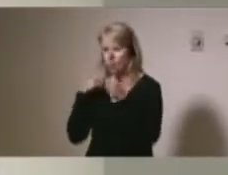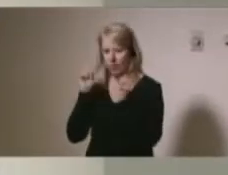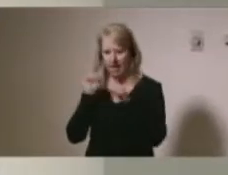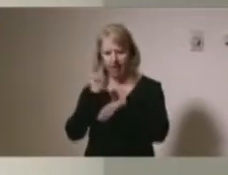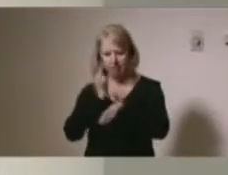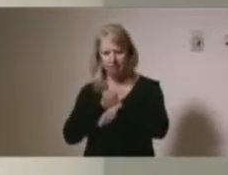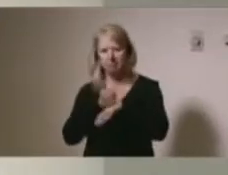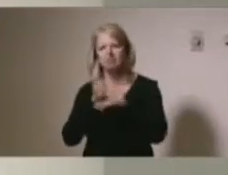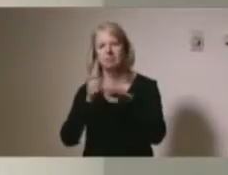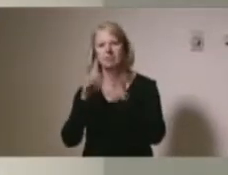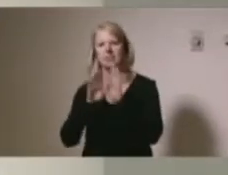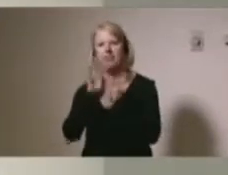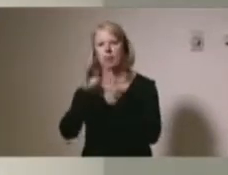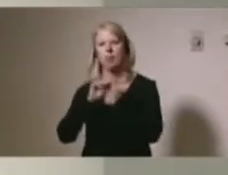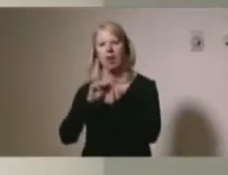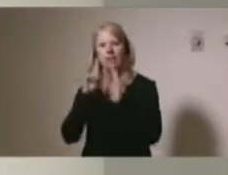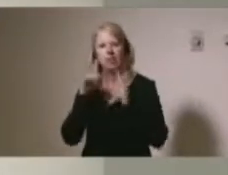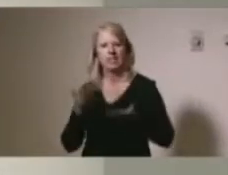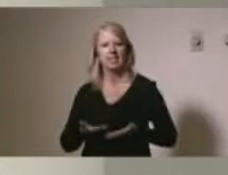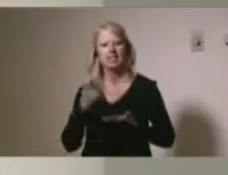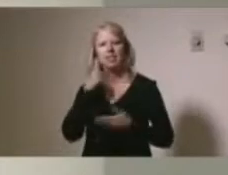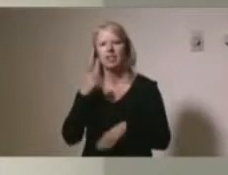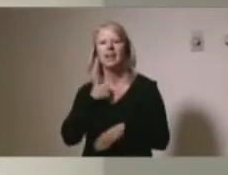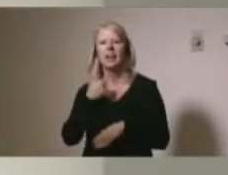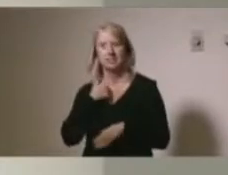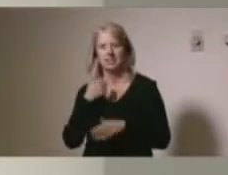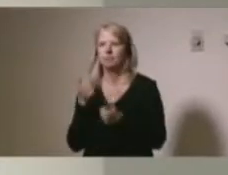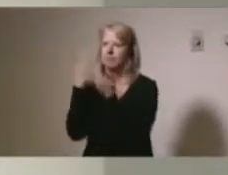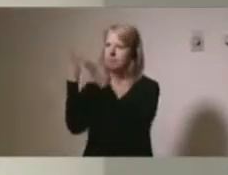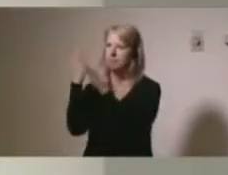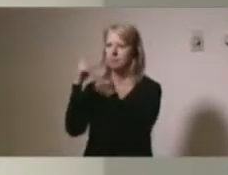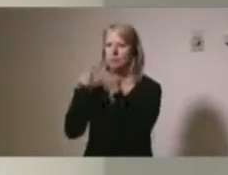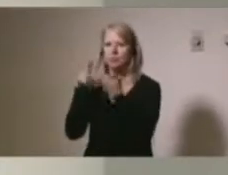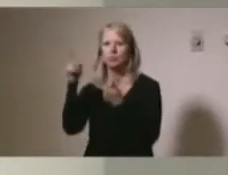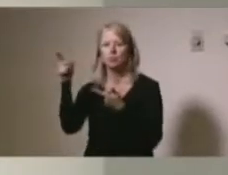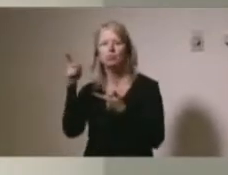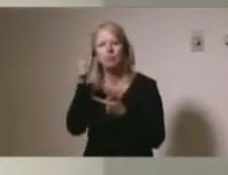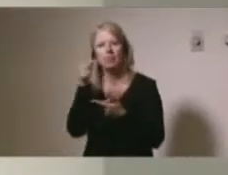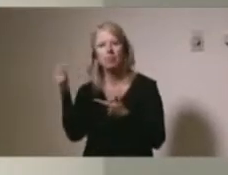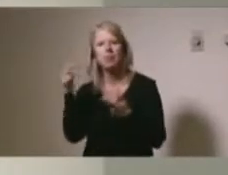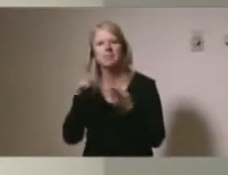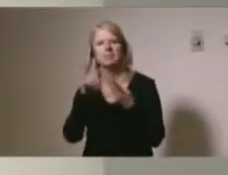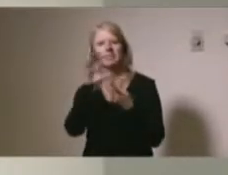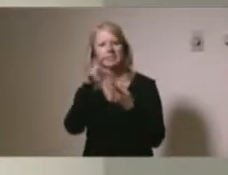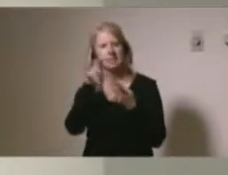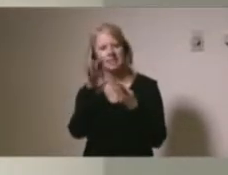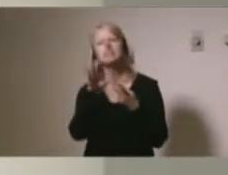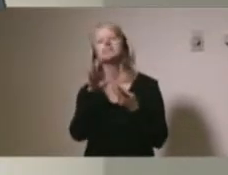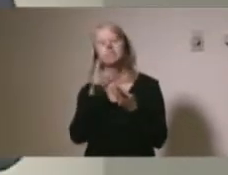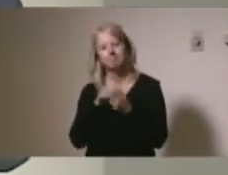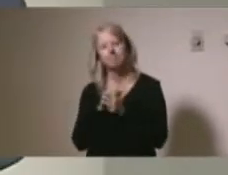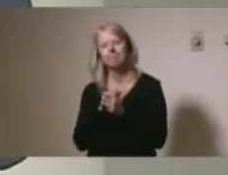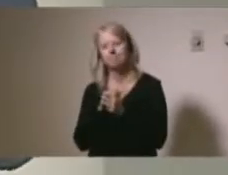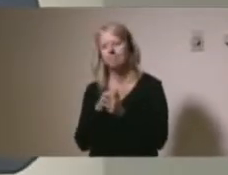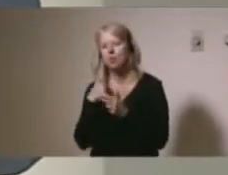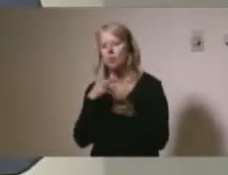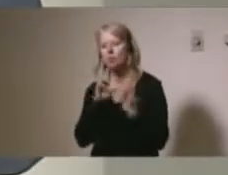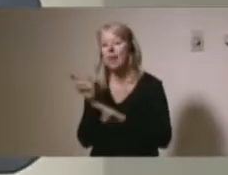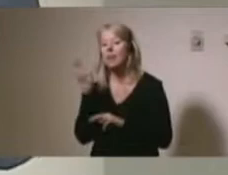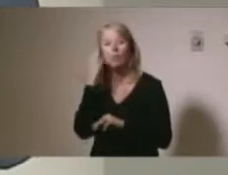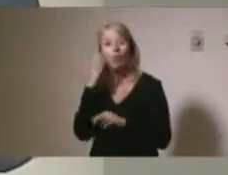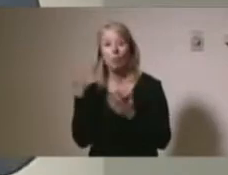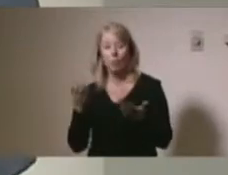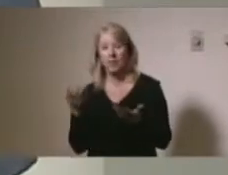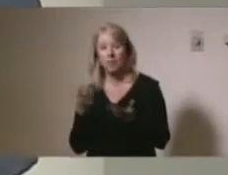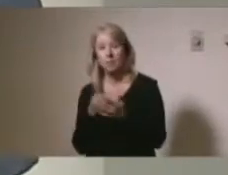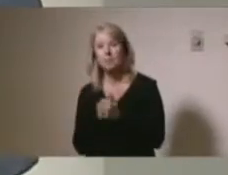Canada that we can propose to government and to the CPC? But we know one thing. What we know is